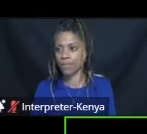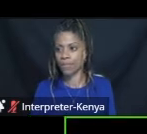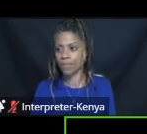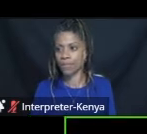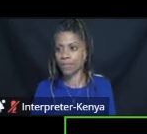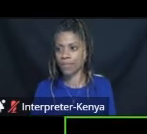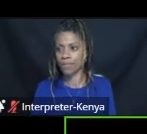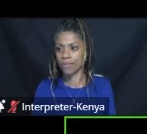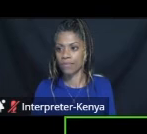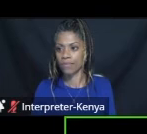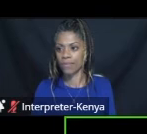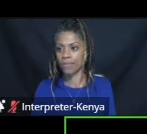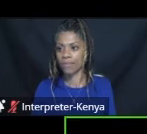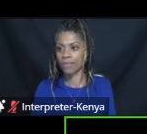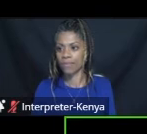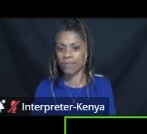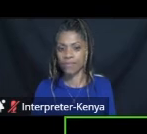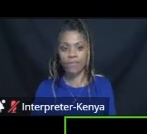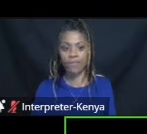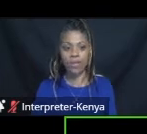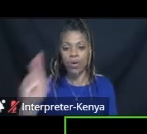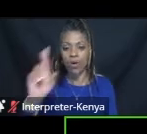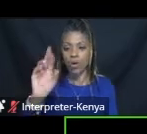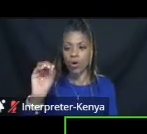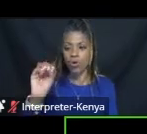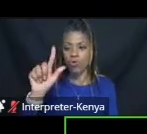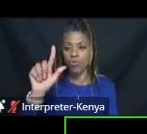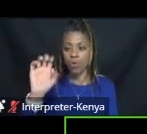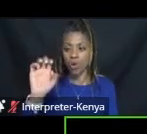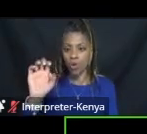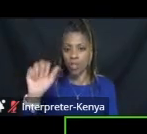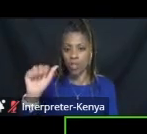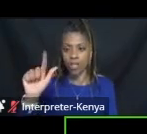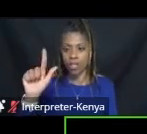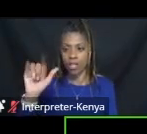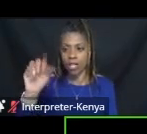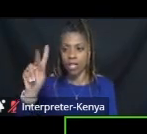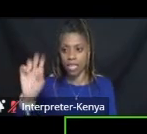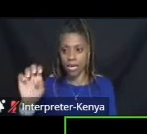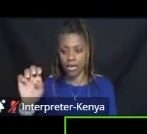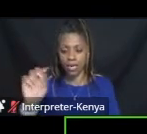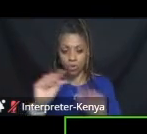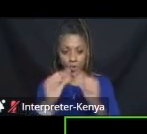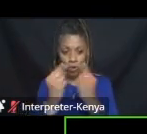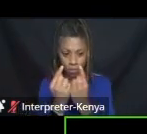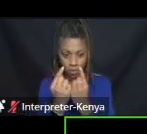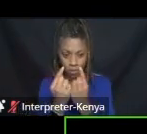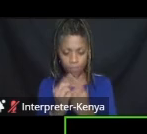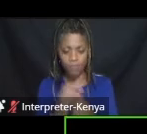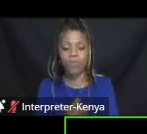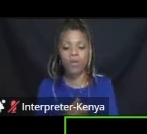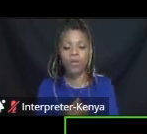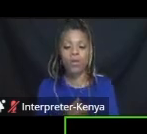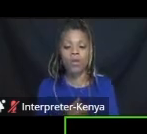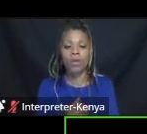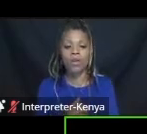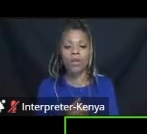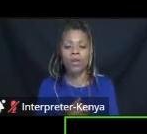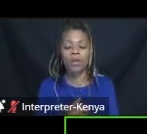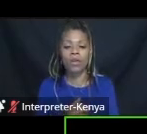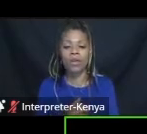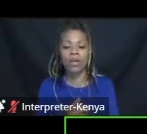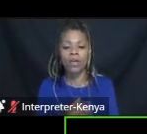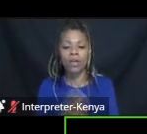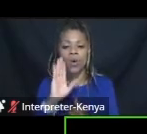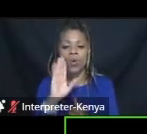Role-alike groups. We are going to do 2 rounds of work in our role-alike groups. The